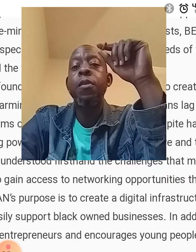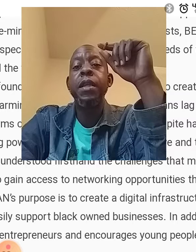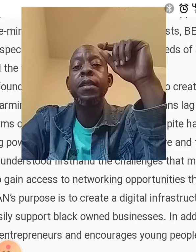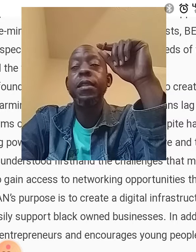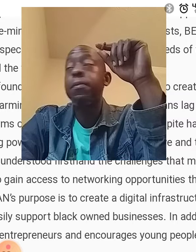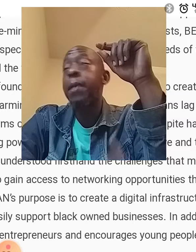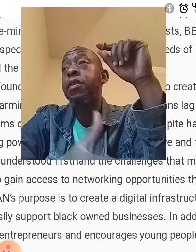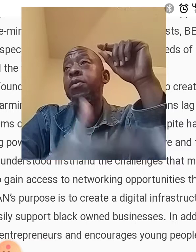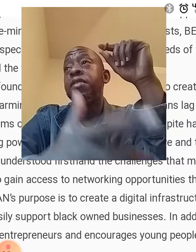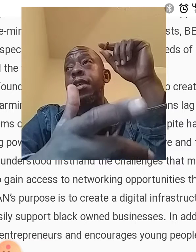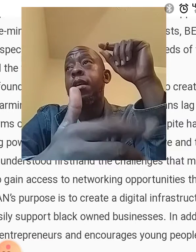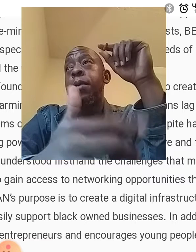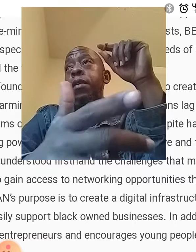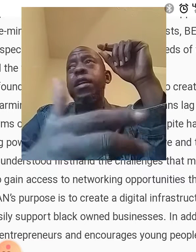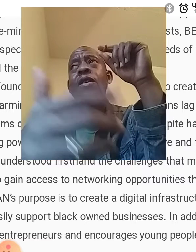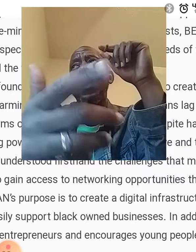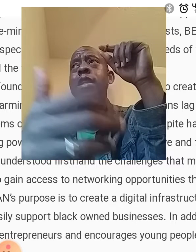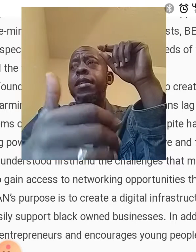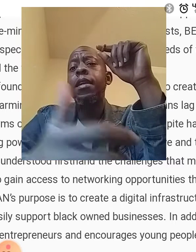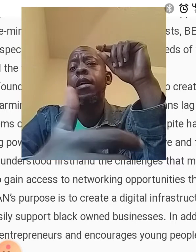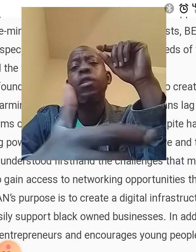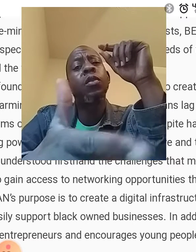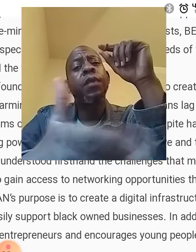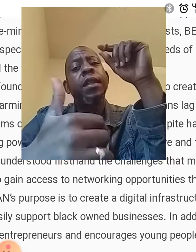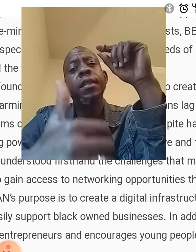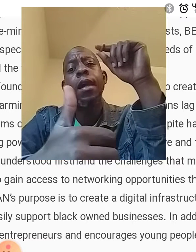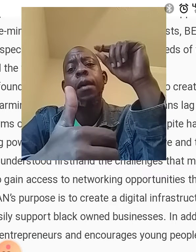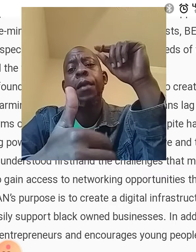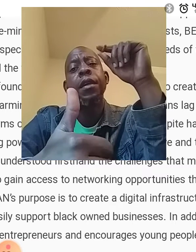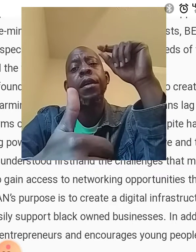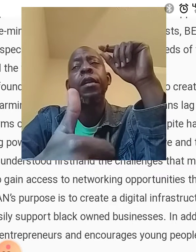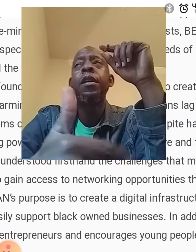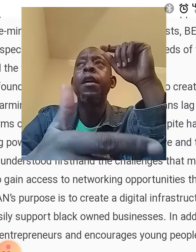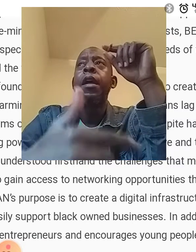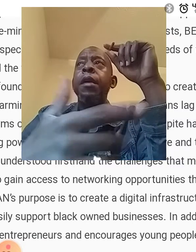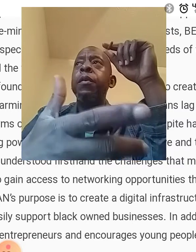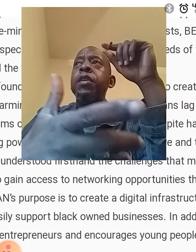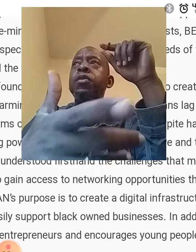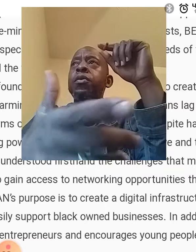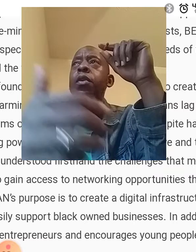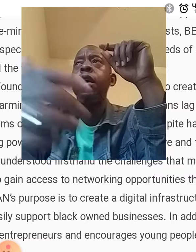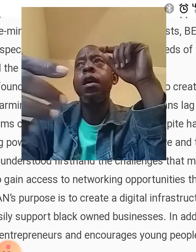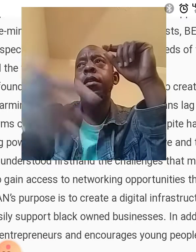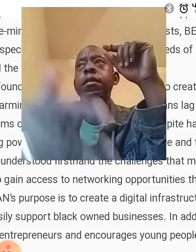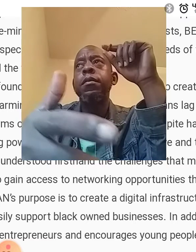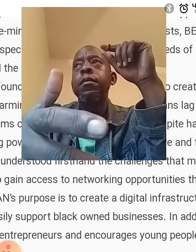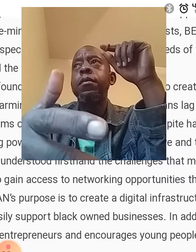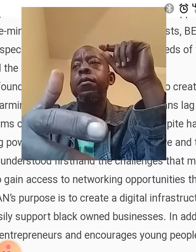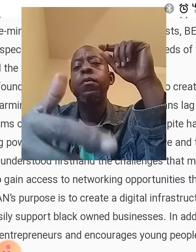Black-owned businesses. Maybe you see them, but it's hard to tell. So with this app right here, with you